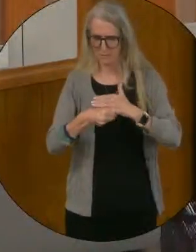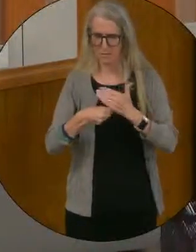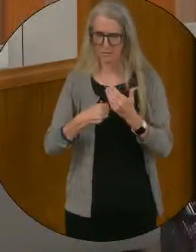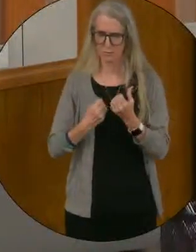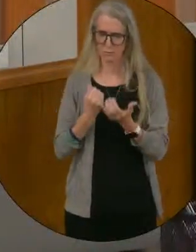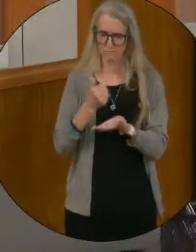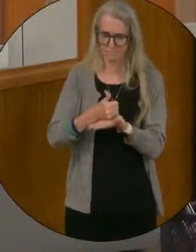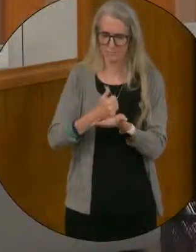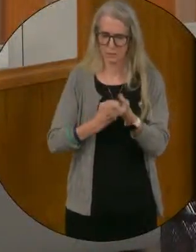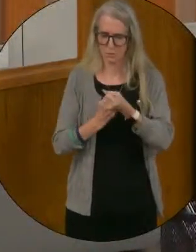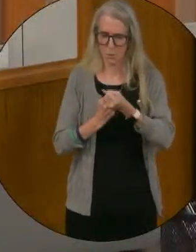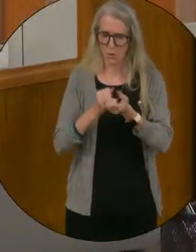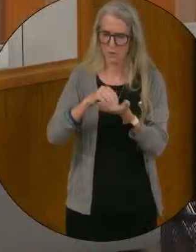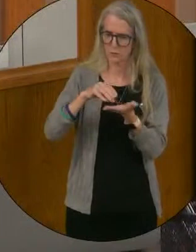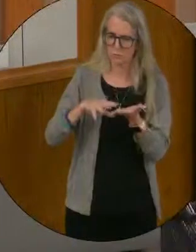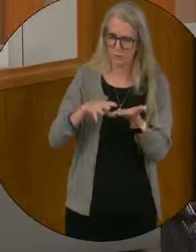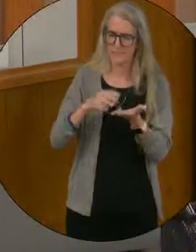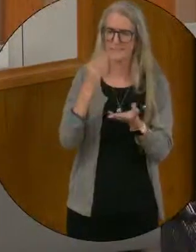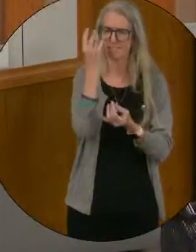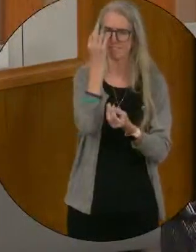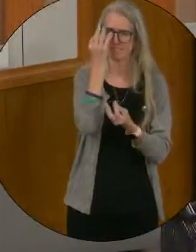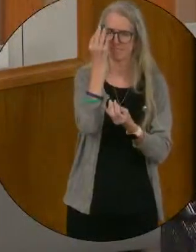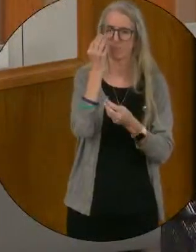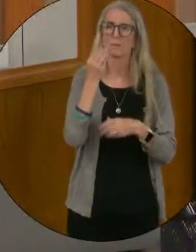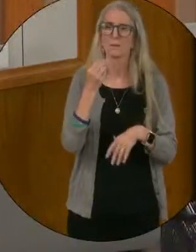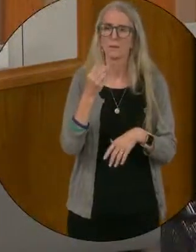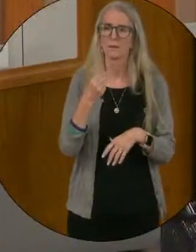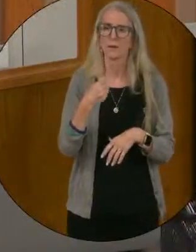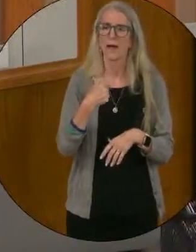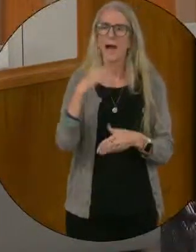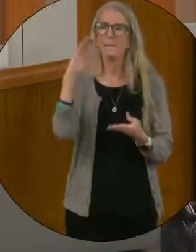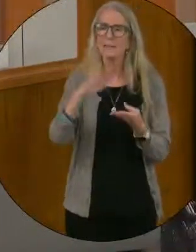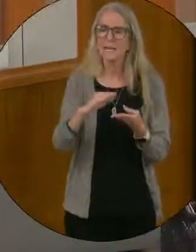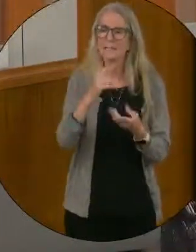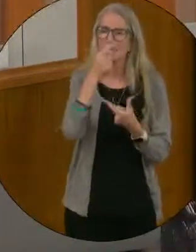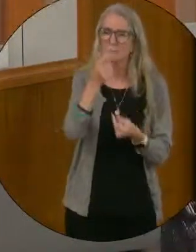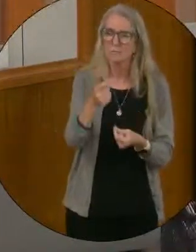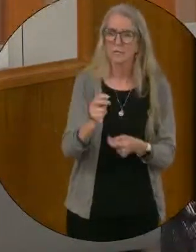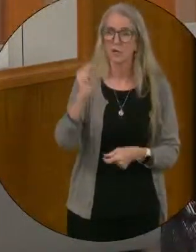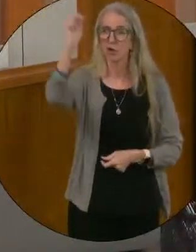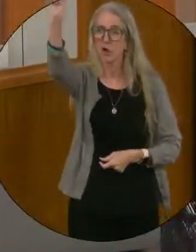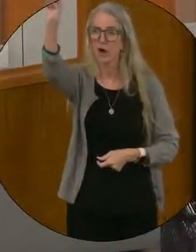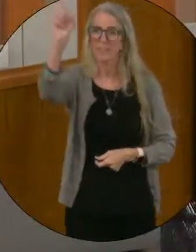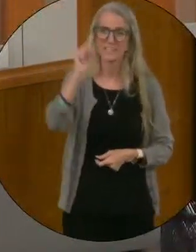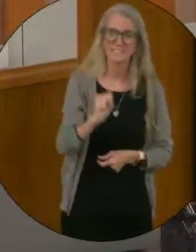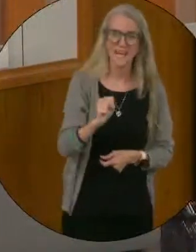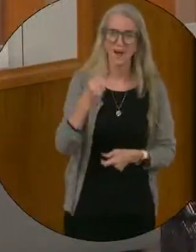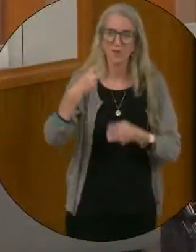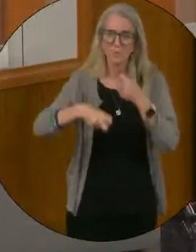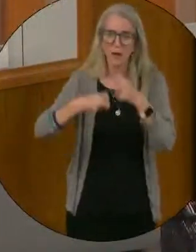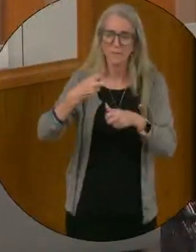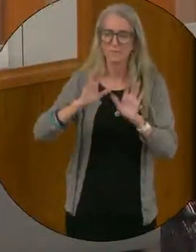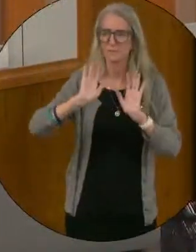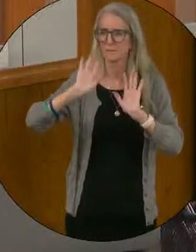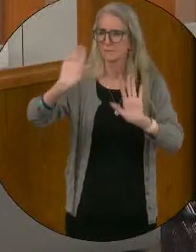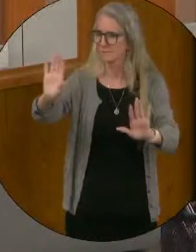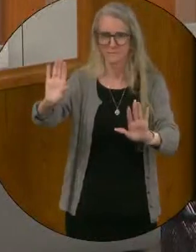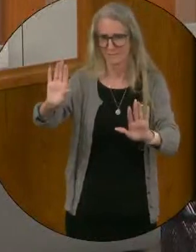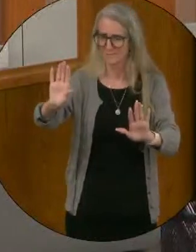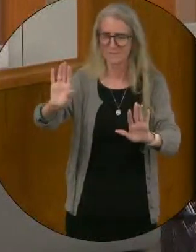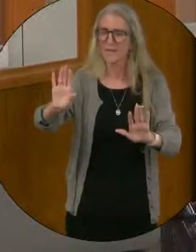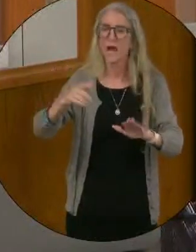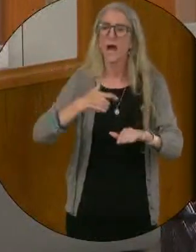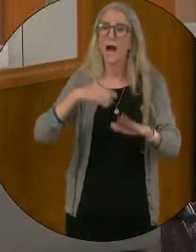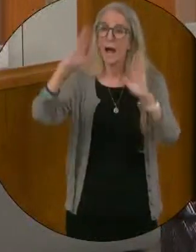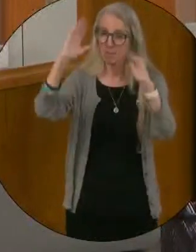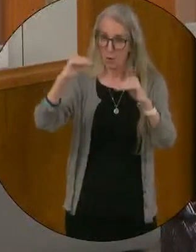students? I am less interested in the north versus south complaints. I'm hoping that as a